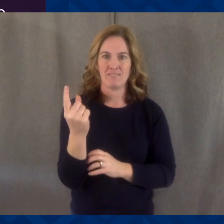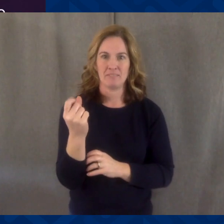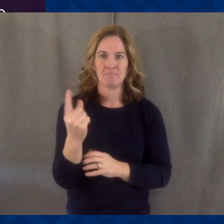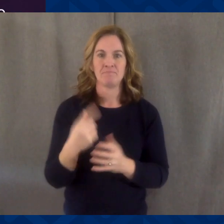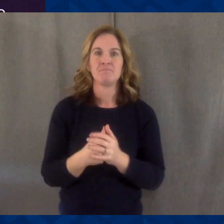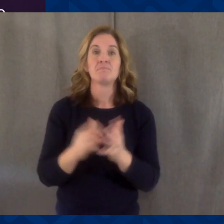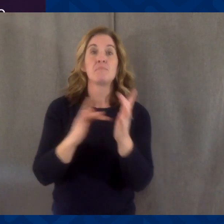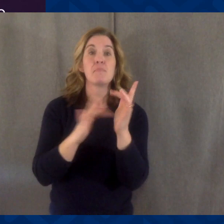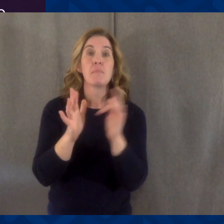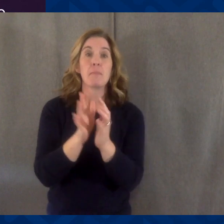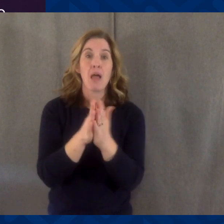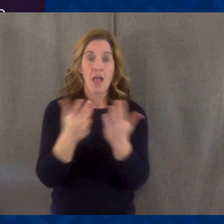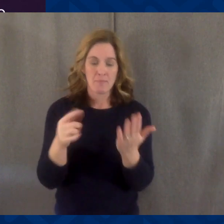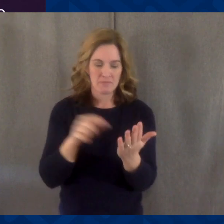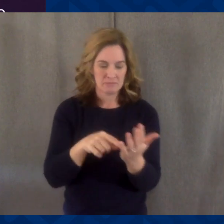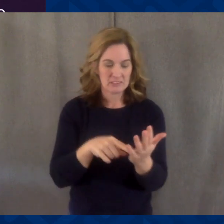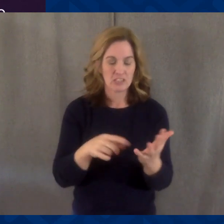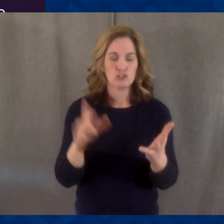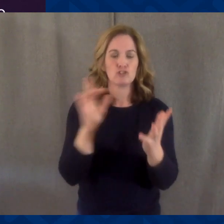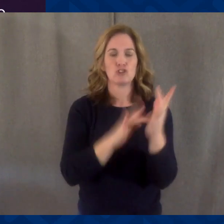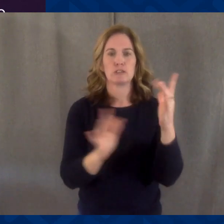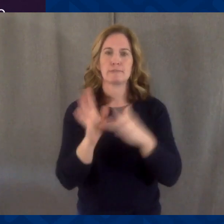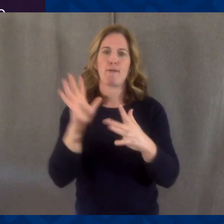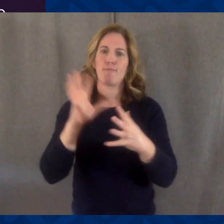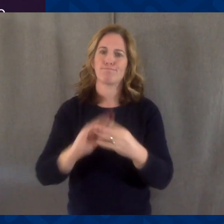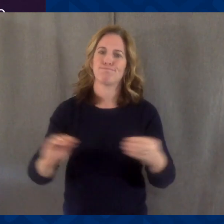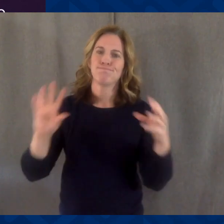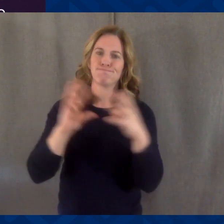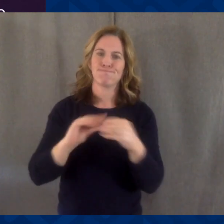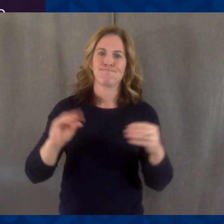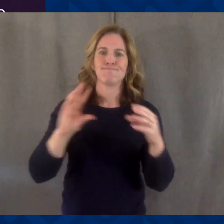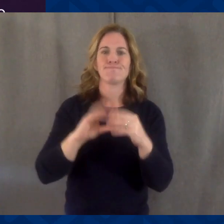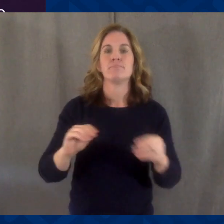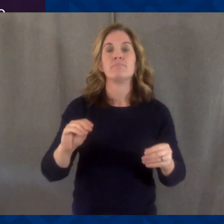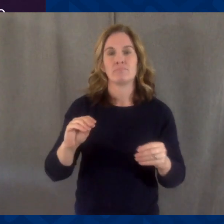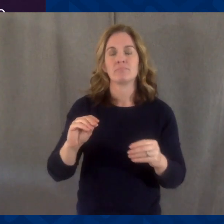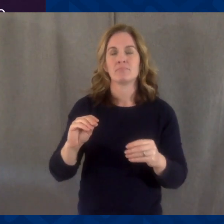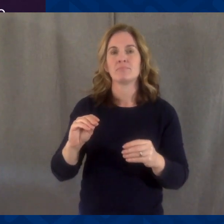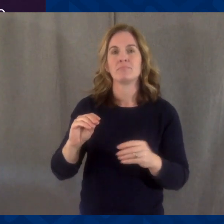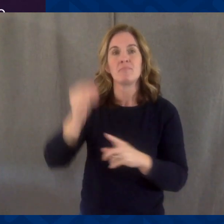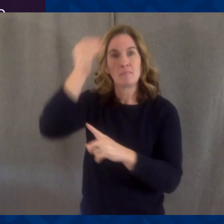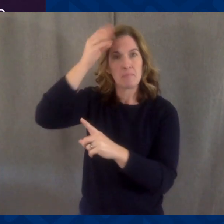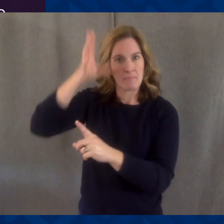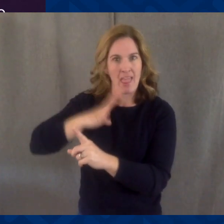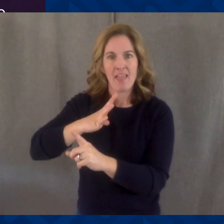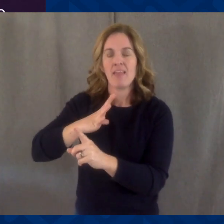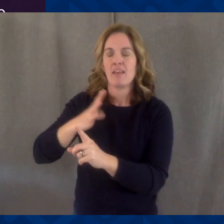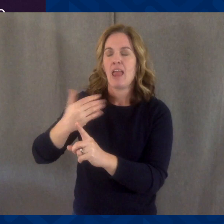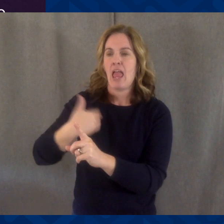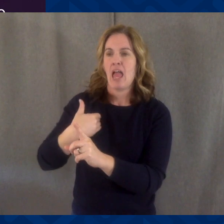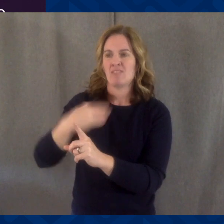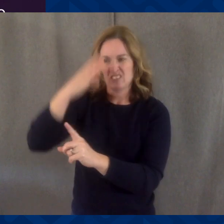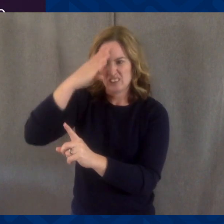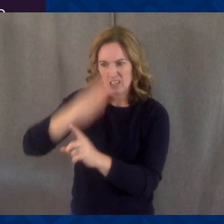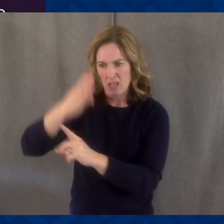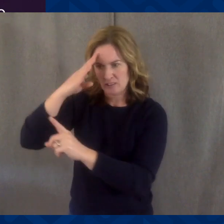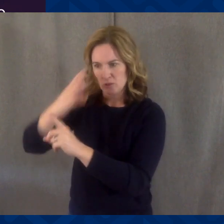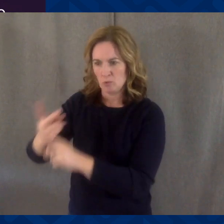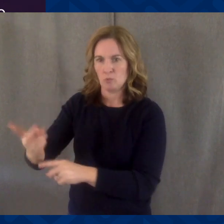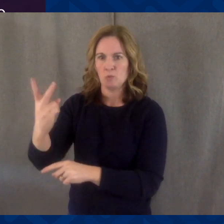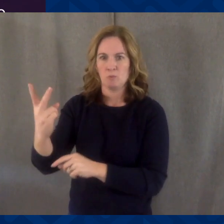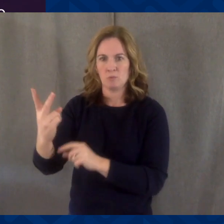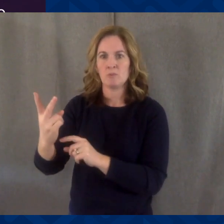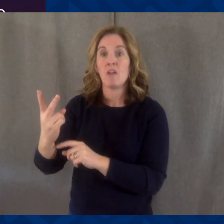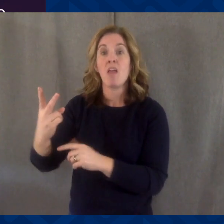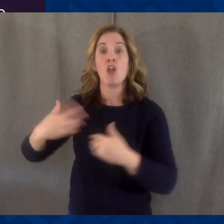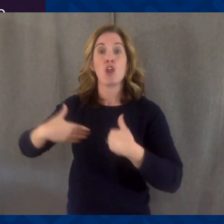Scripture says this, "Jesus continued, there was a man who had two sons. The younger one said to his father, 'Father, give me my share of the estate.' So